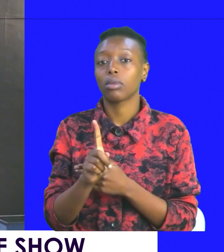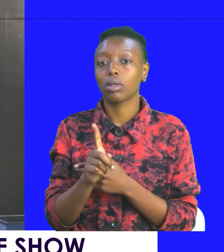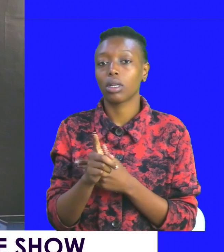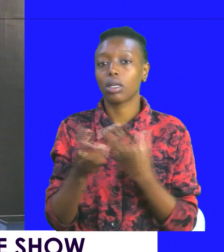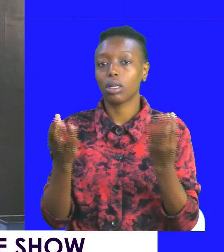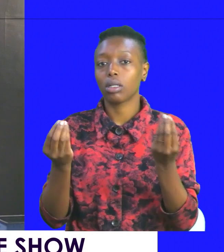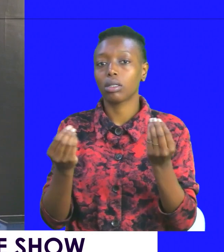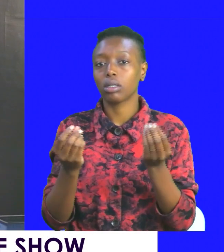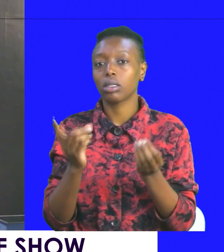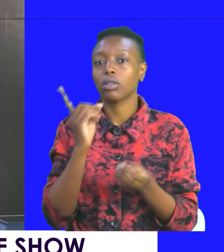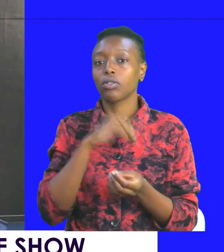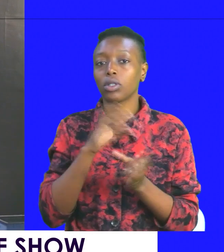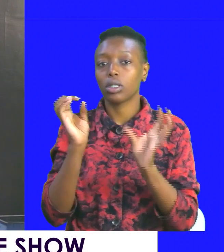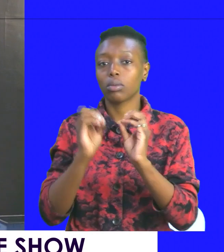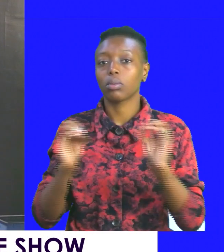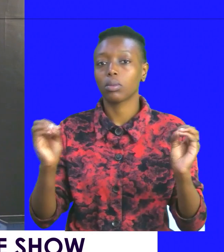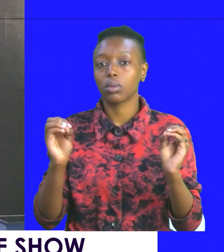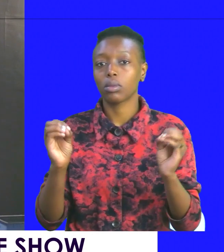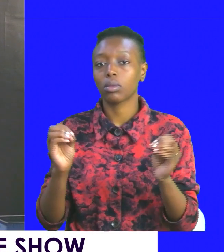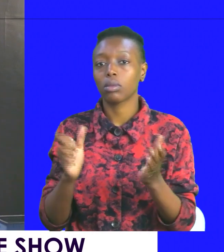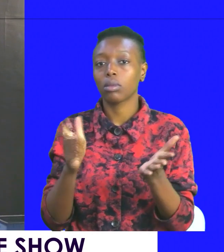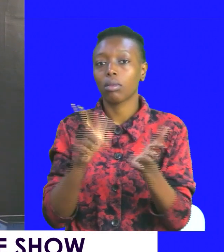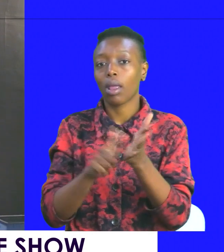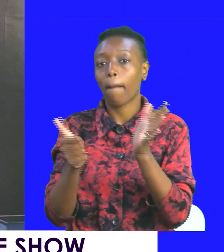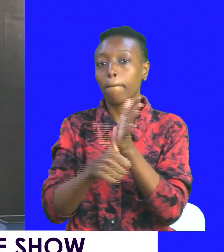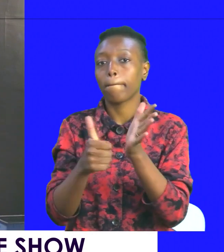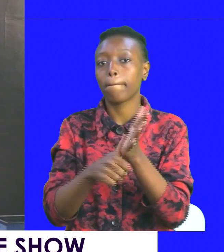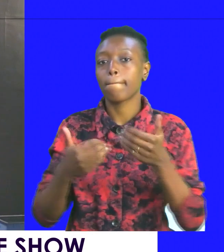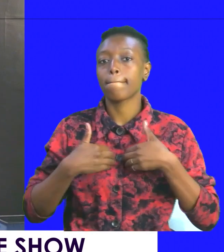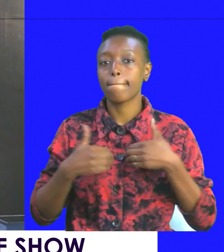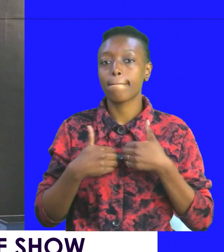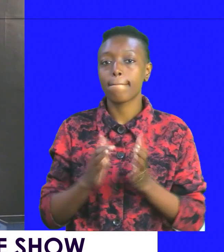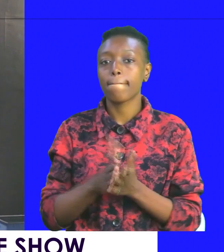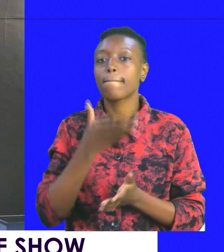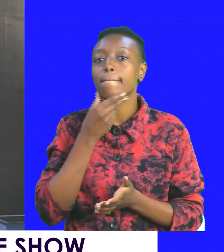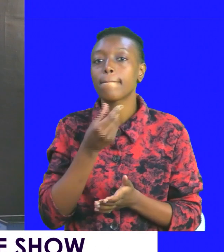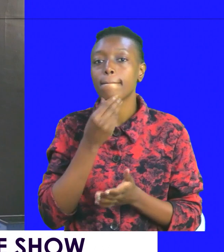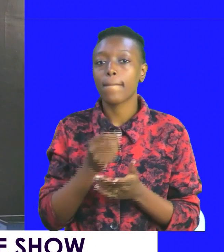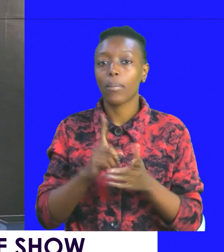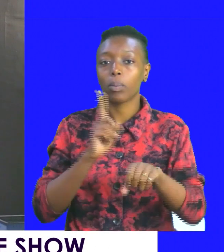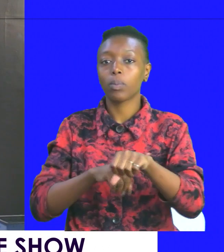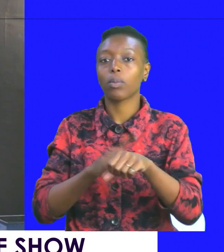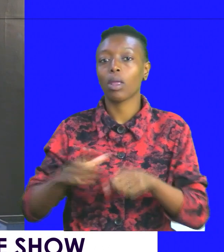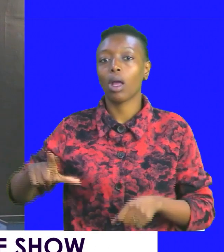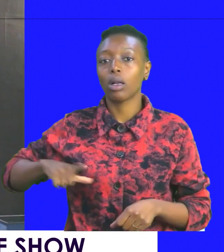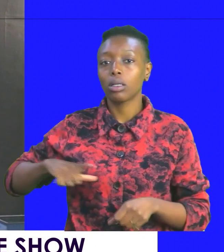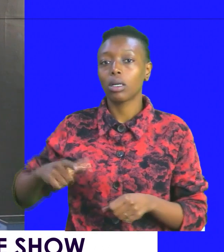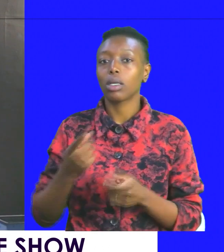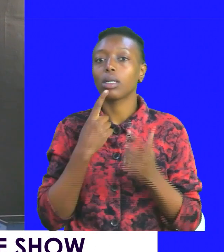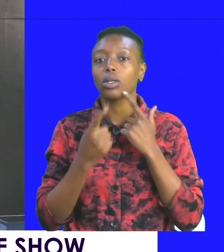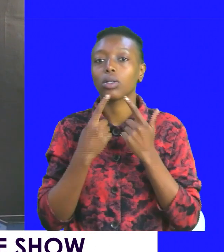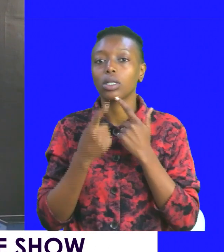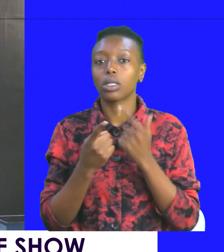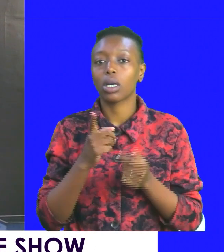them. And that is the trap we fall in as men. When a woman is talking, you're already cutting them short